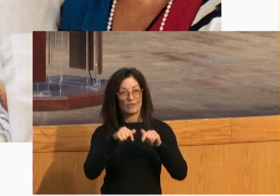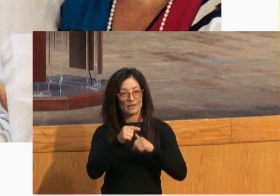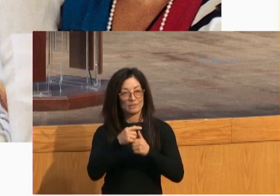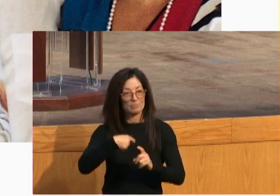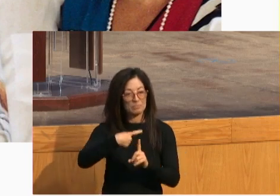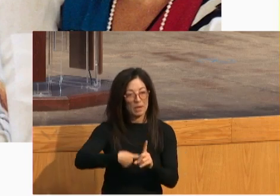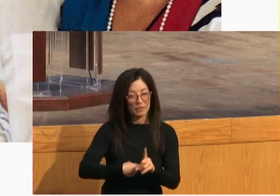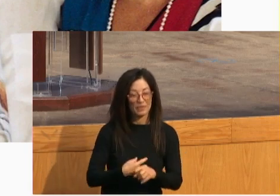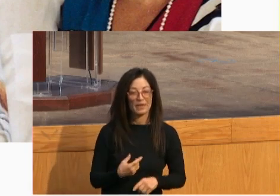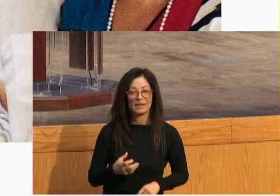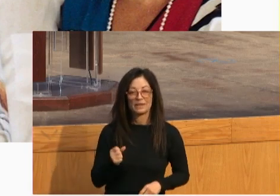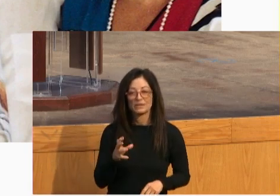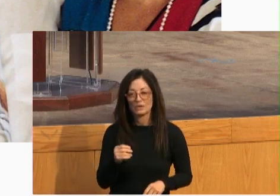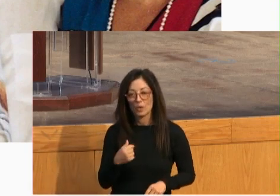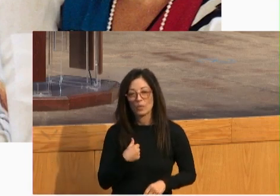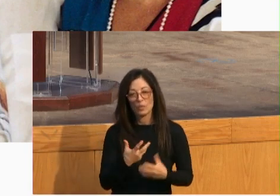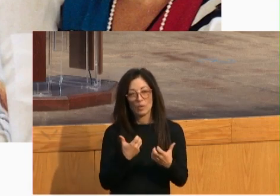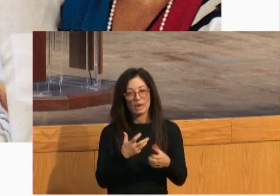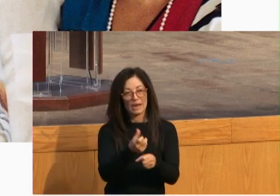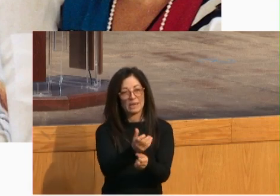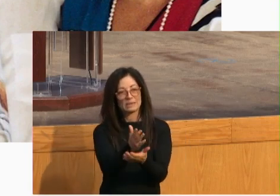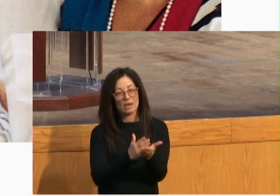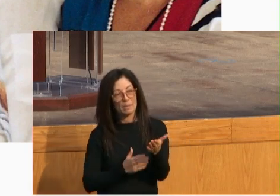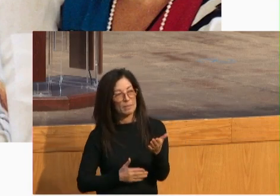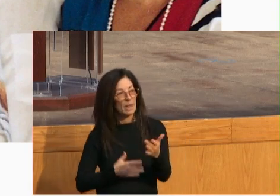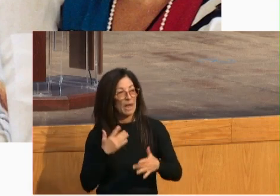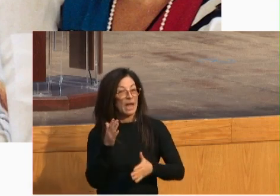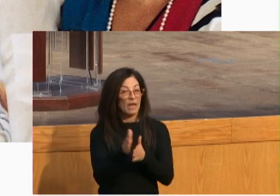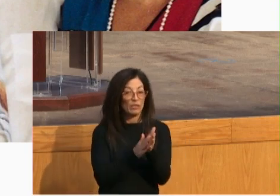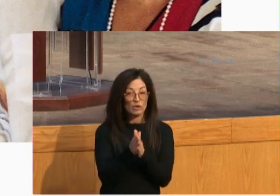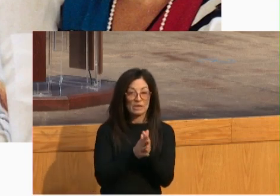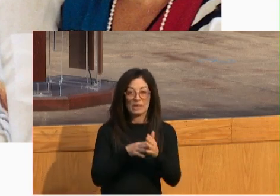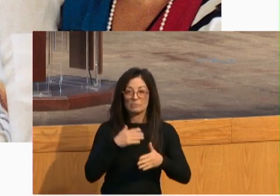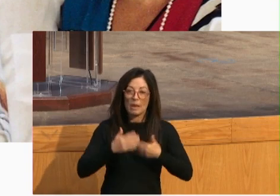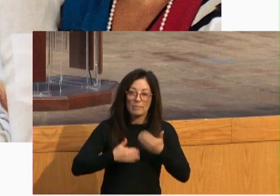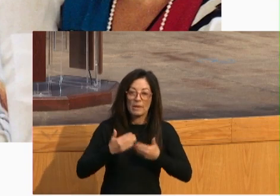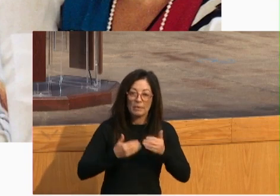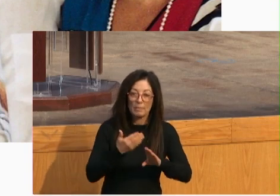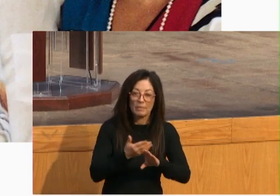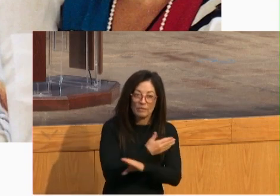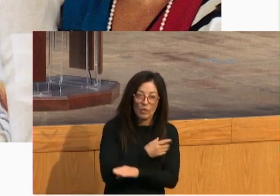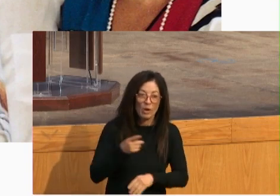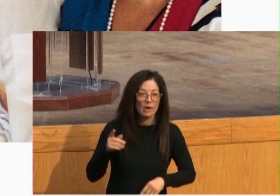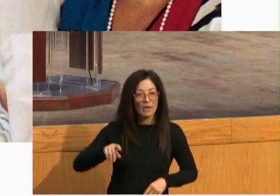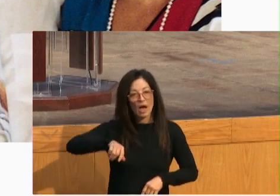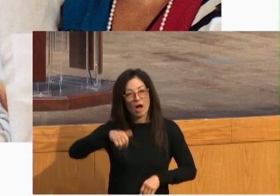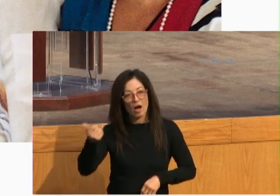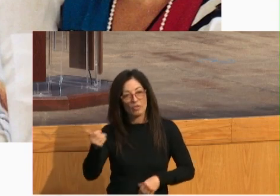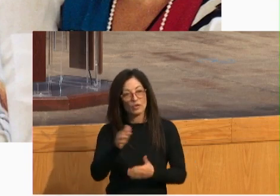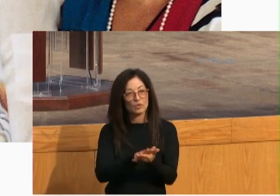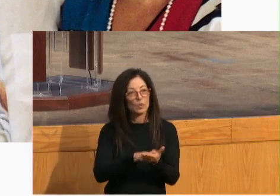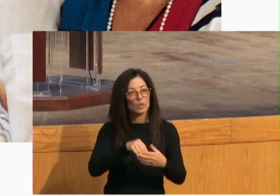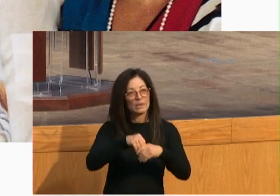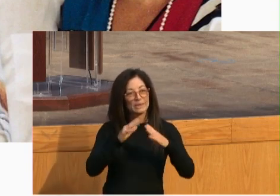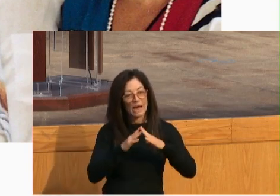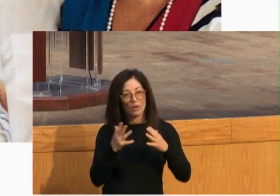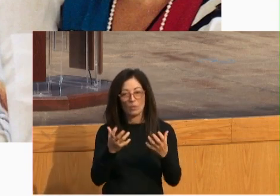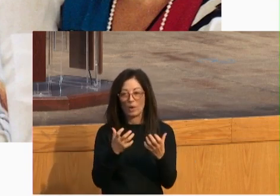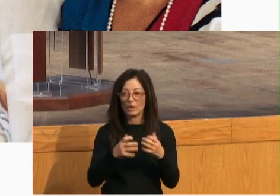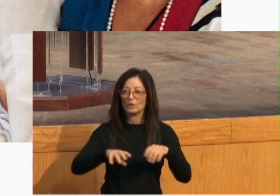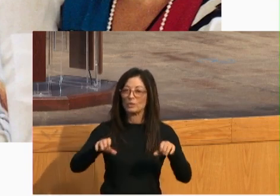we wanted to get some enthusiasm, momentum before the big shark in town decided they were going to launch the same kind of